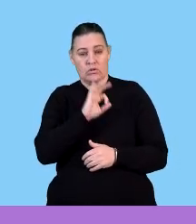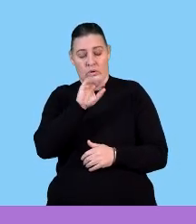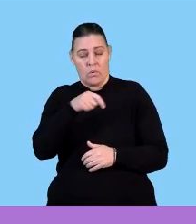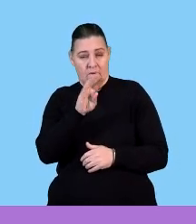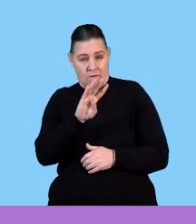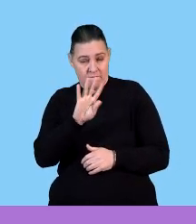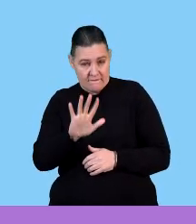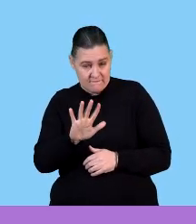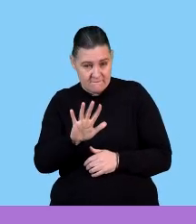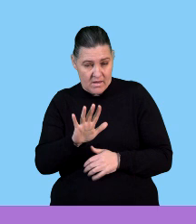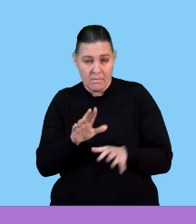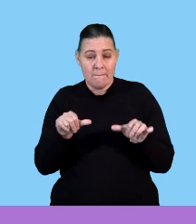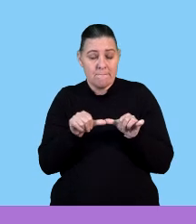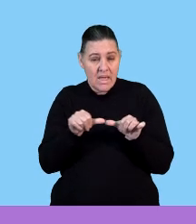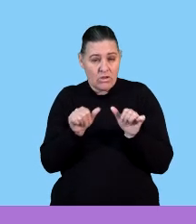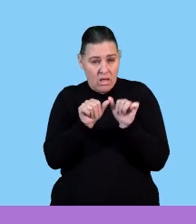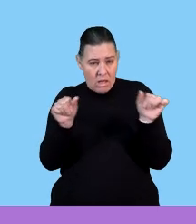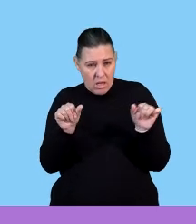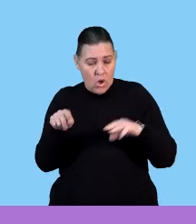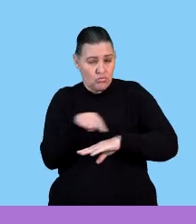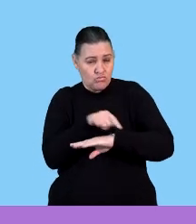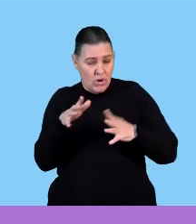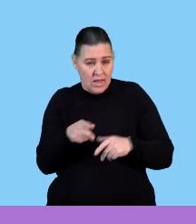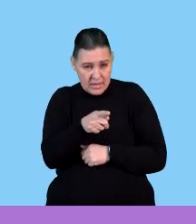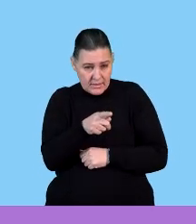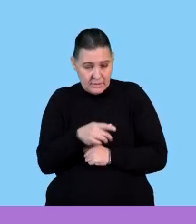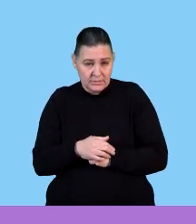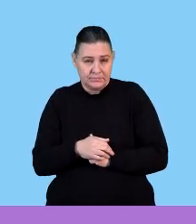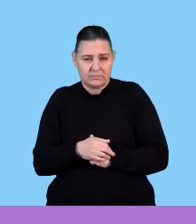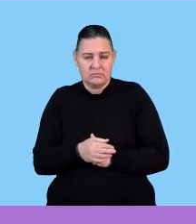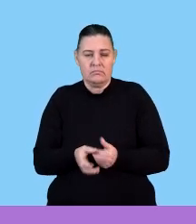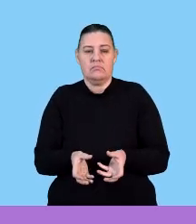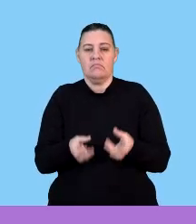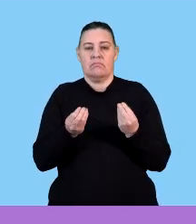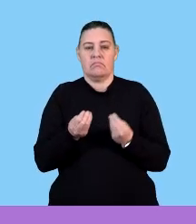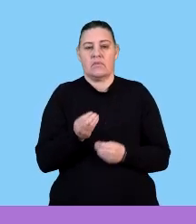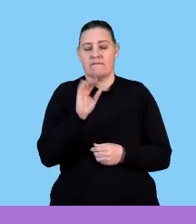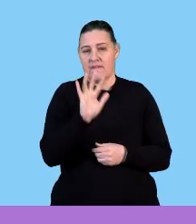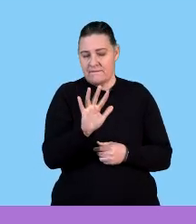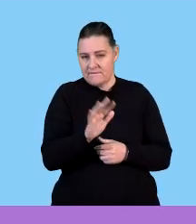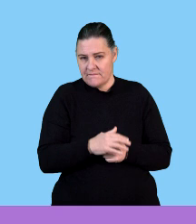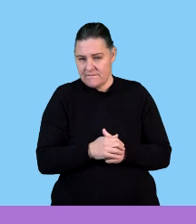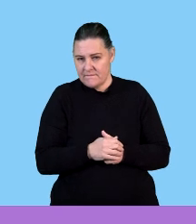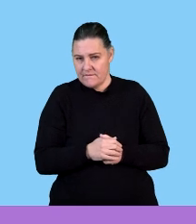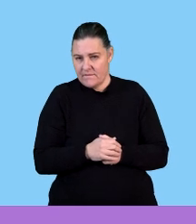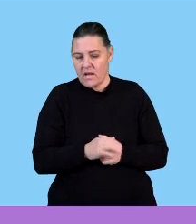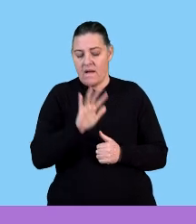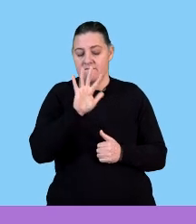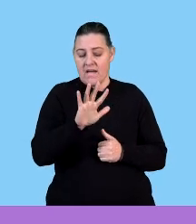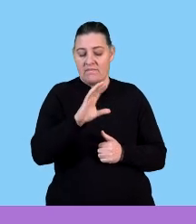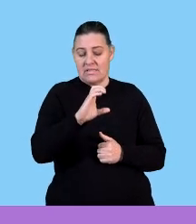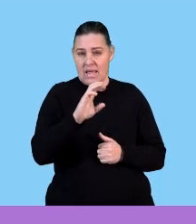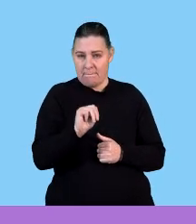is 3,45. When I measure the length with my ruler, all right, I get the length to be 5. So